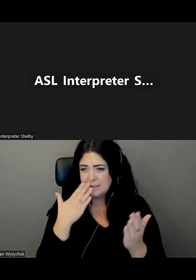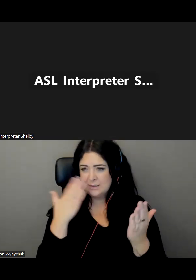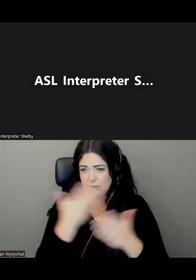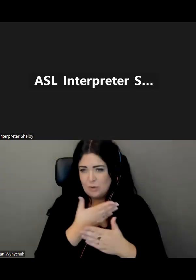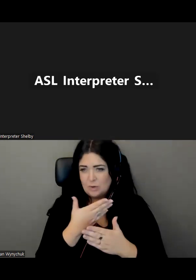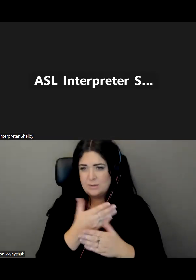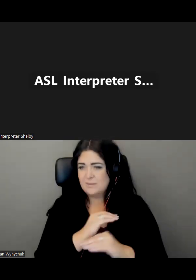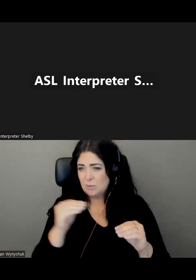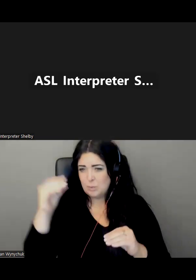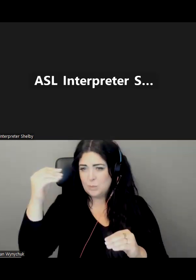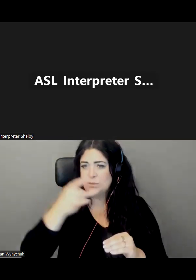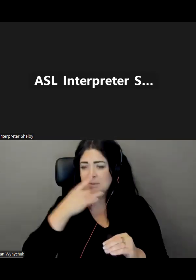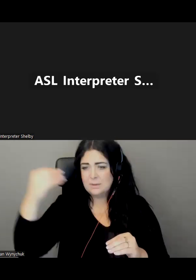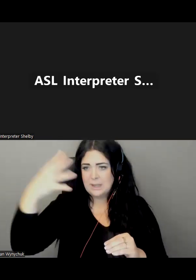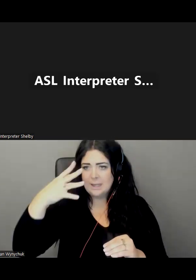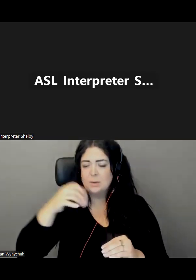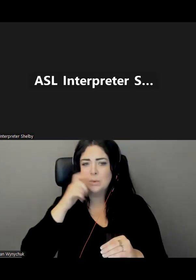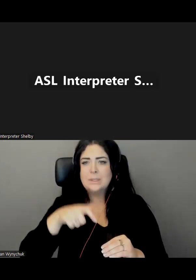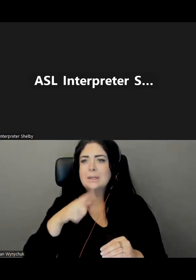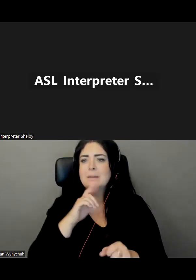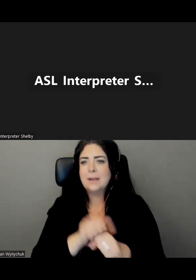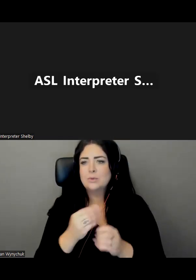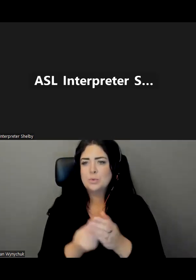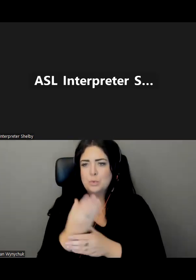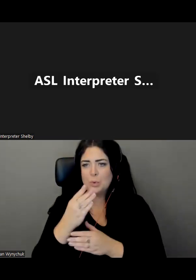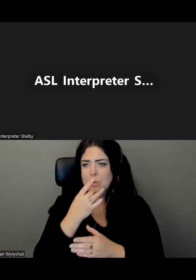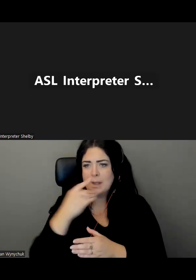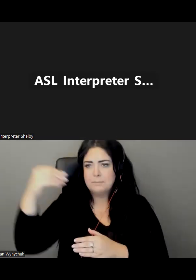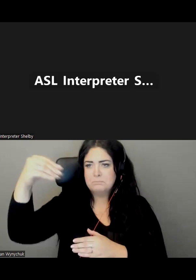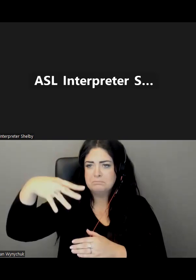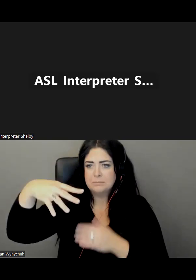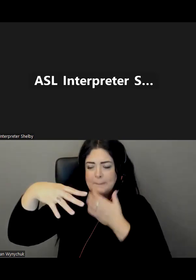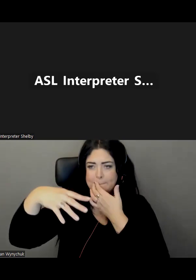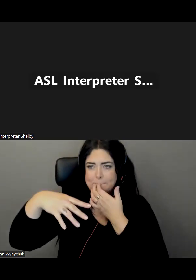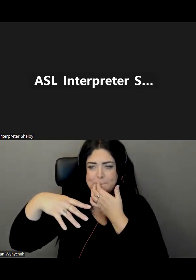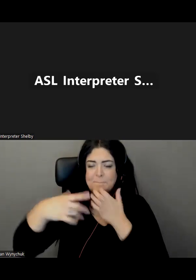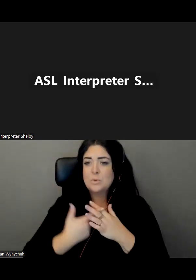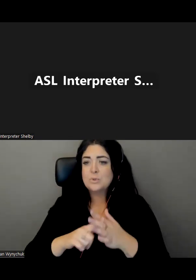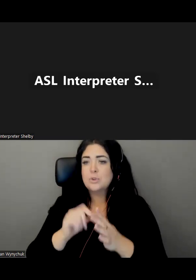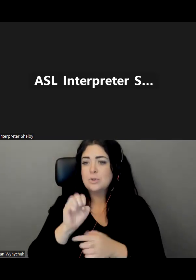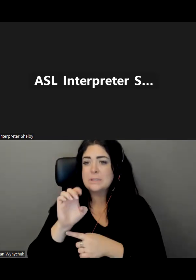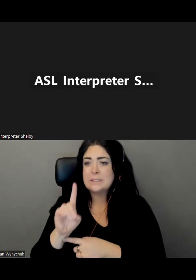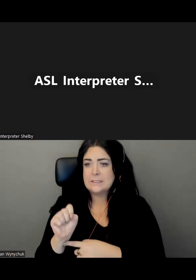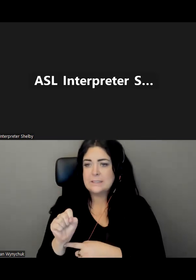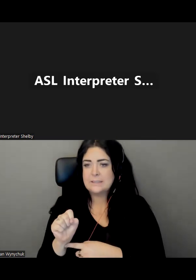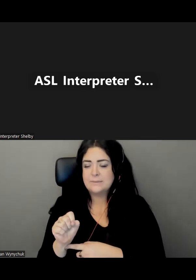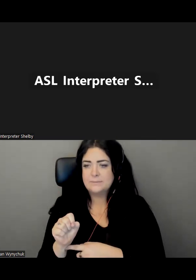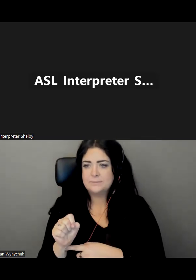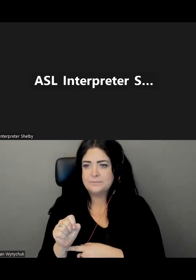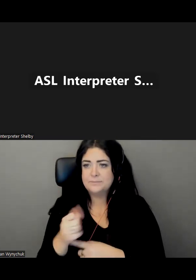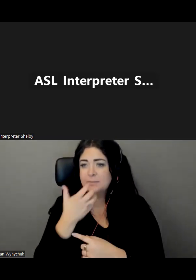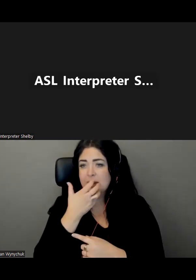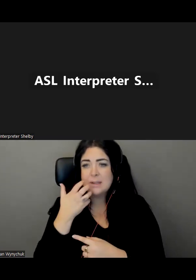dingy. So you would need a grow light to start off. If you want to start off some seeds out there, you'd probably need a grow light and a heat